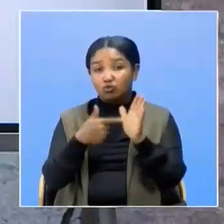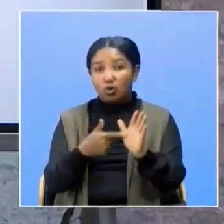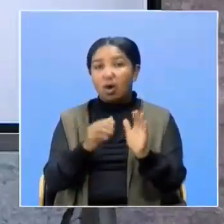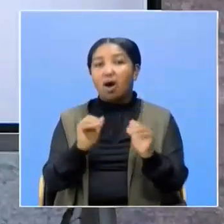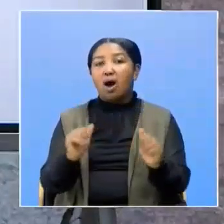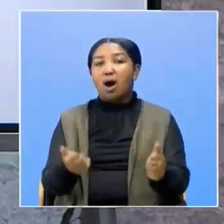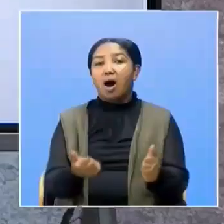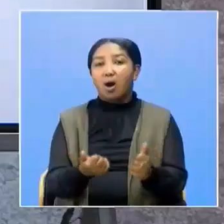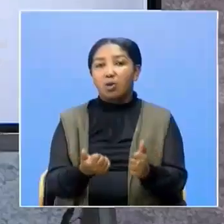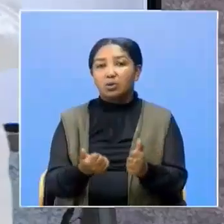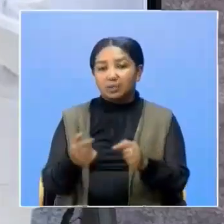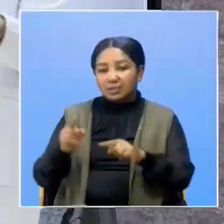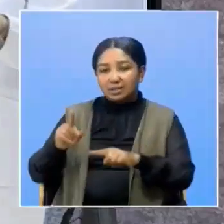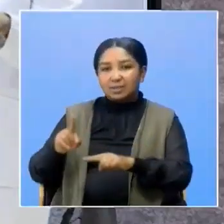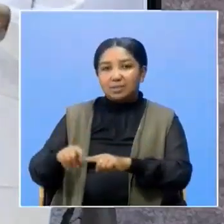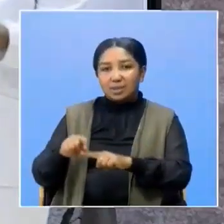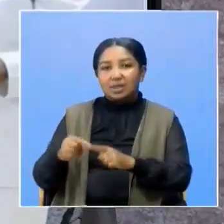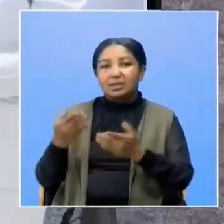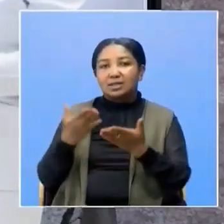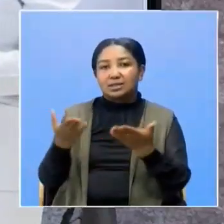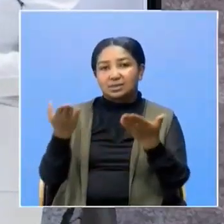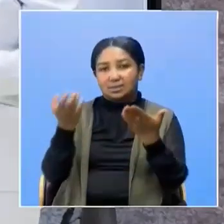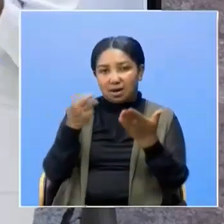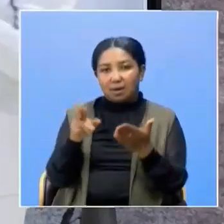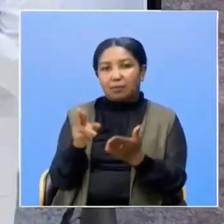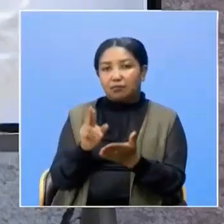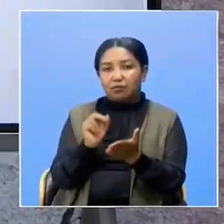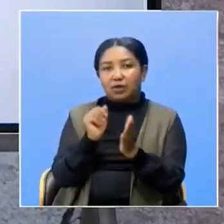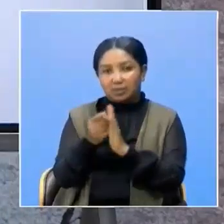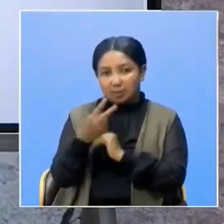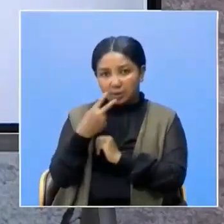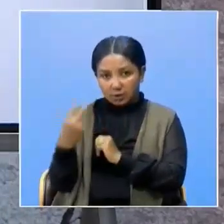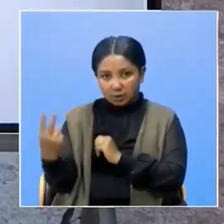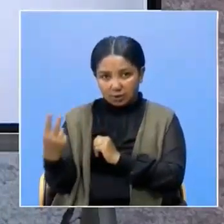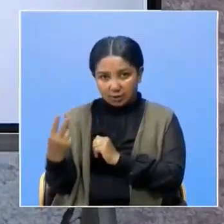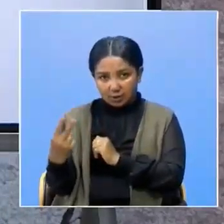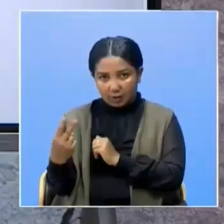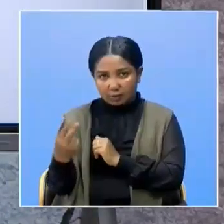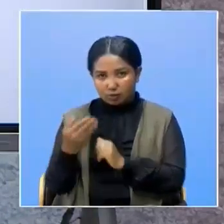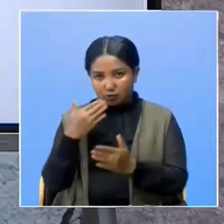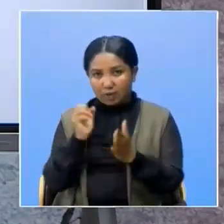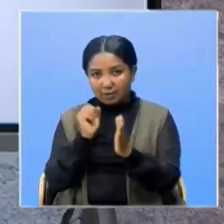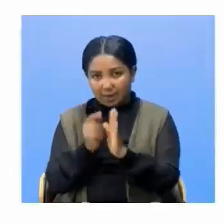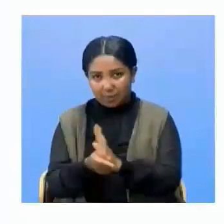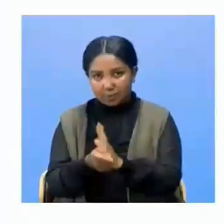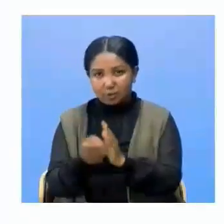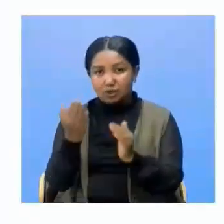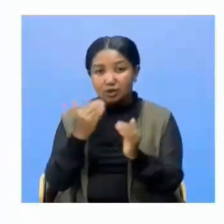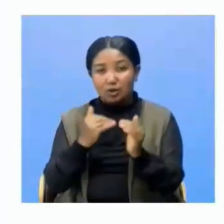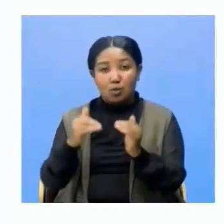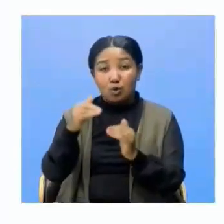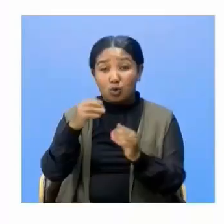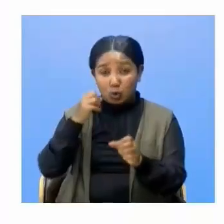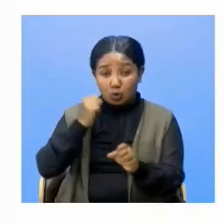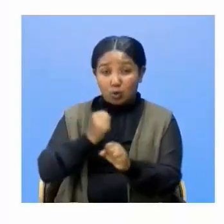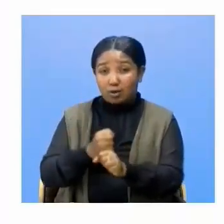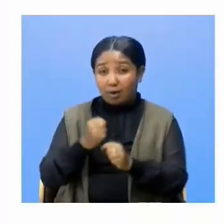how dependent things are. Like, for example, look, this one is a good example. The more you work